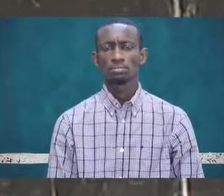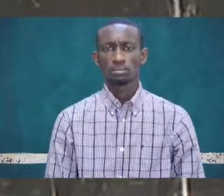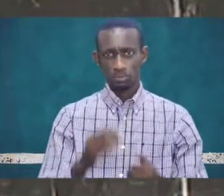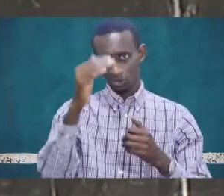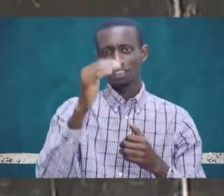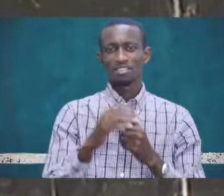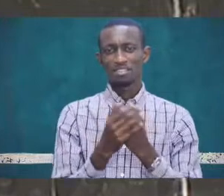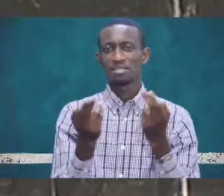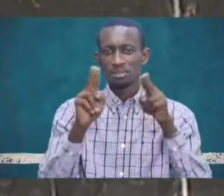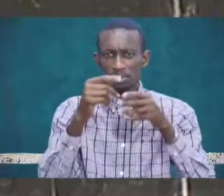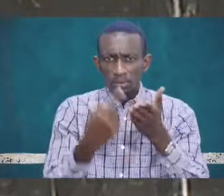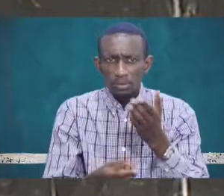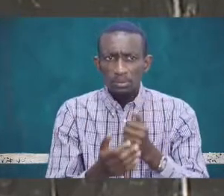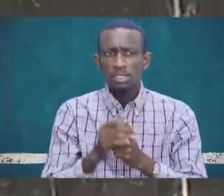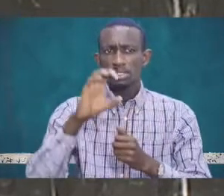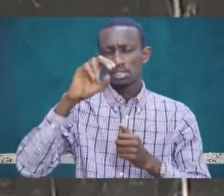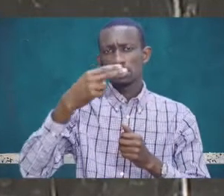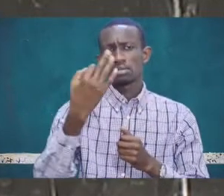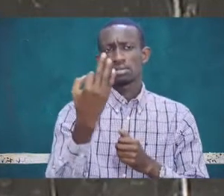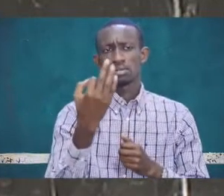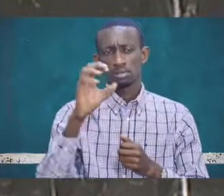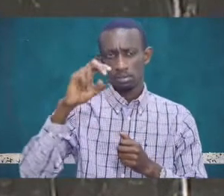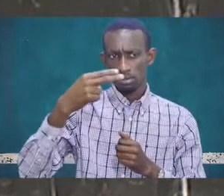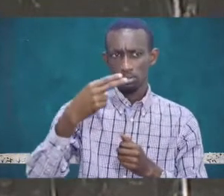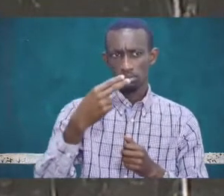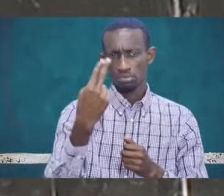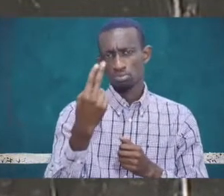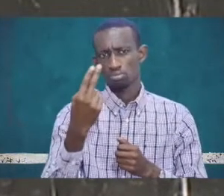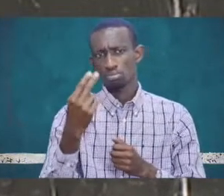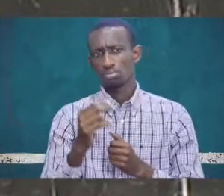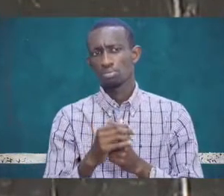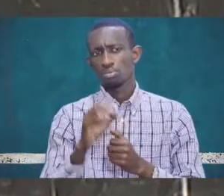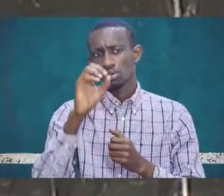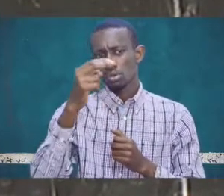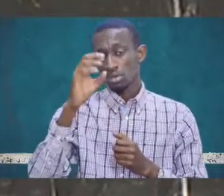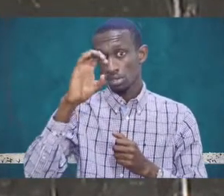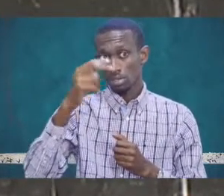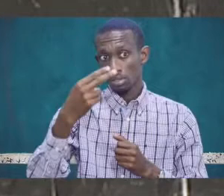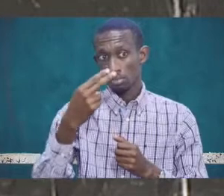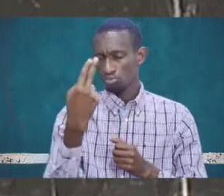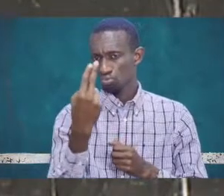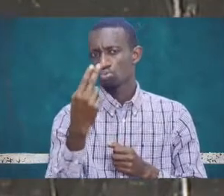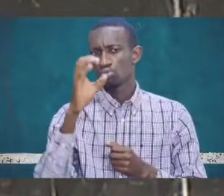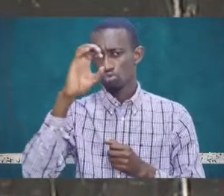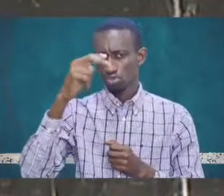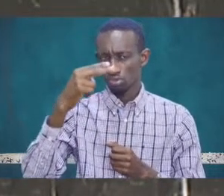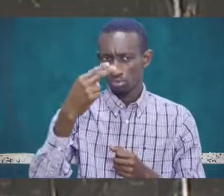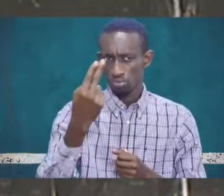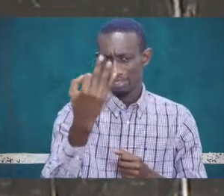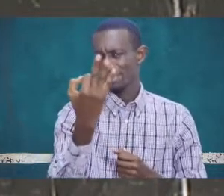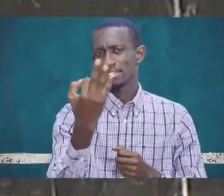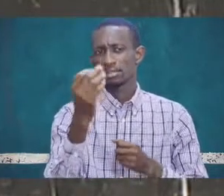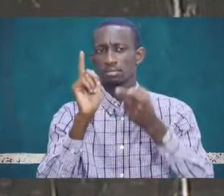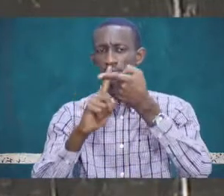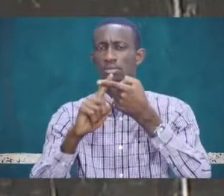to CH3, CH2 with oxygen, CH2, CH3 plus the